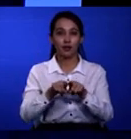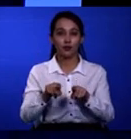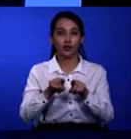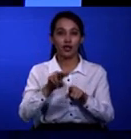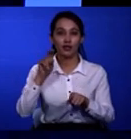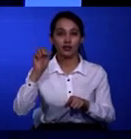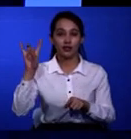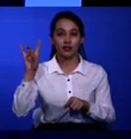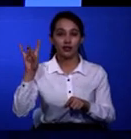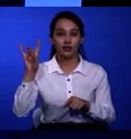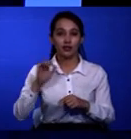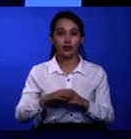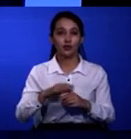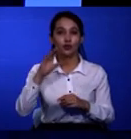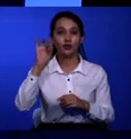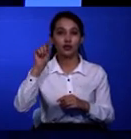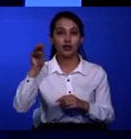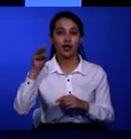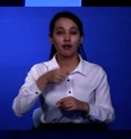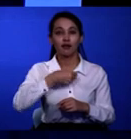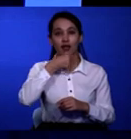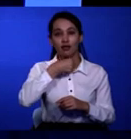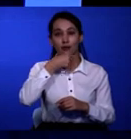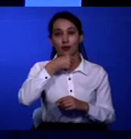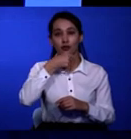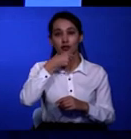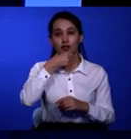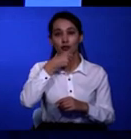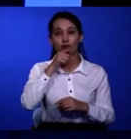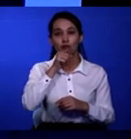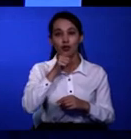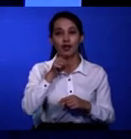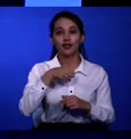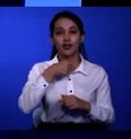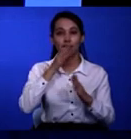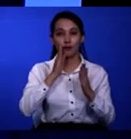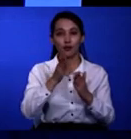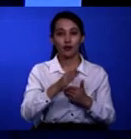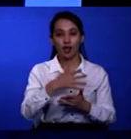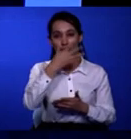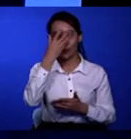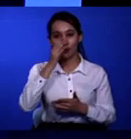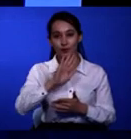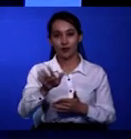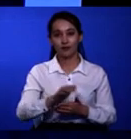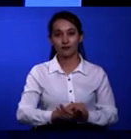kasrlarning suratlari katta bo'lsa, o'sha kasr kattadir. Buni hech qachon unutmang.